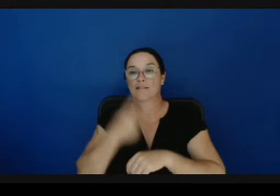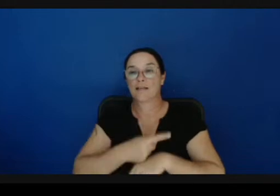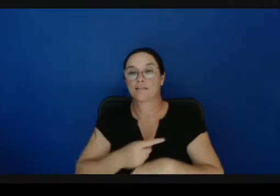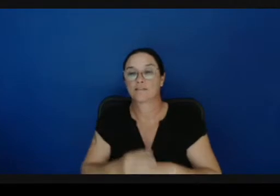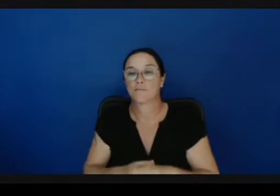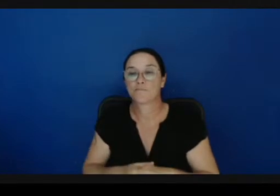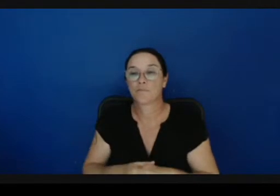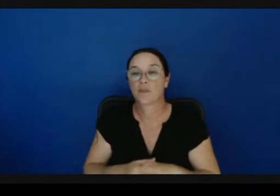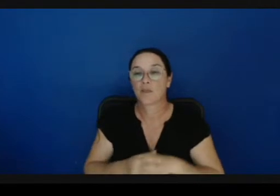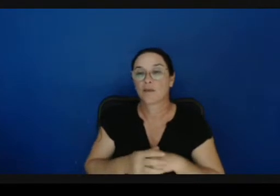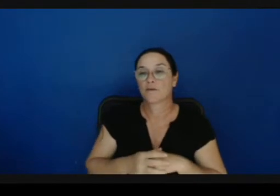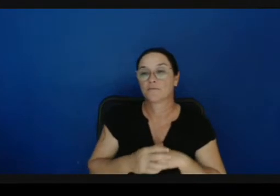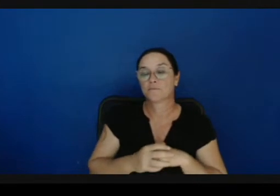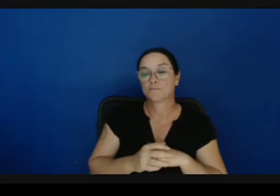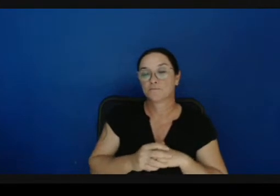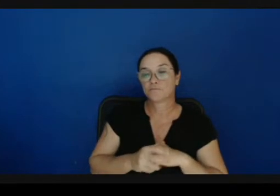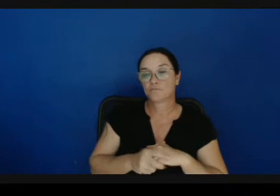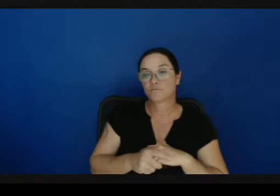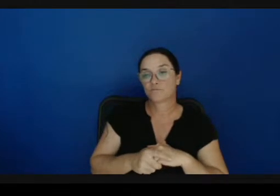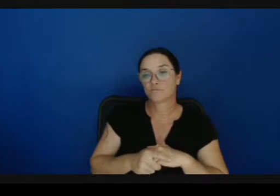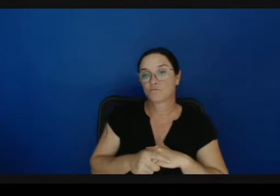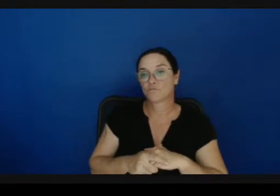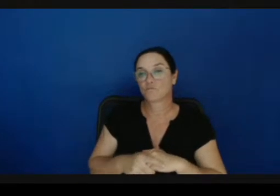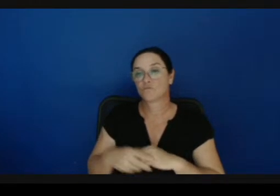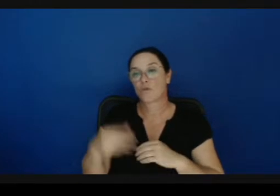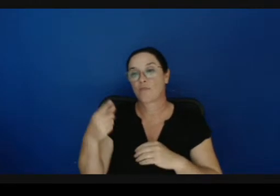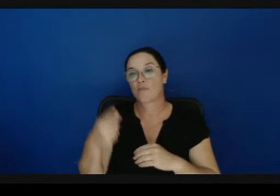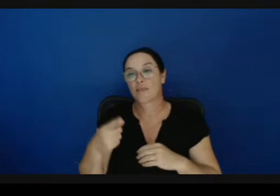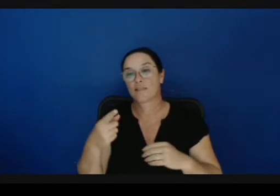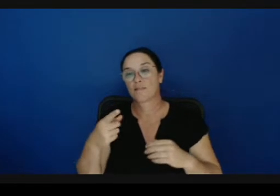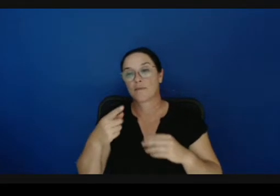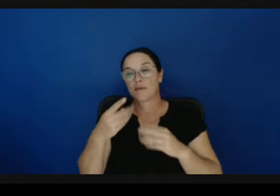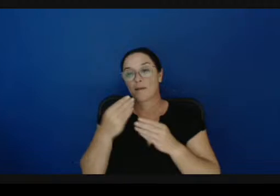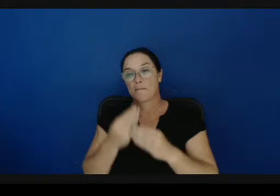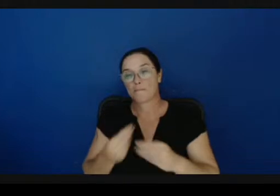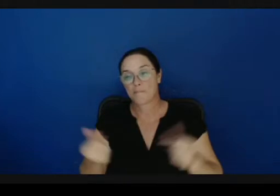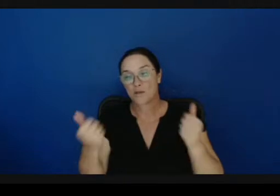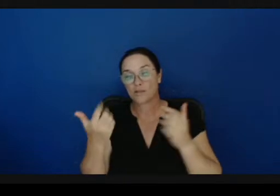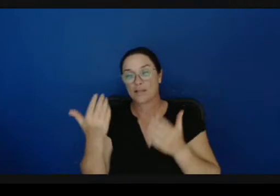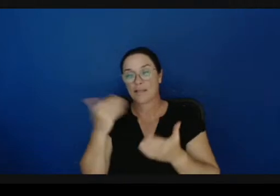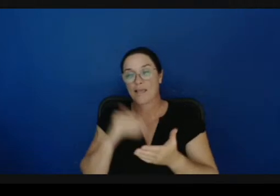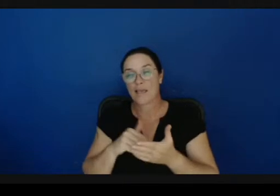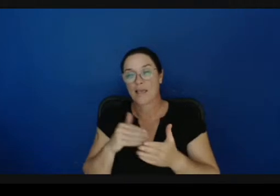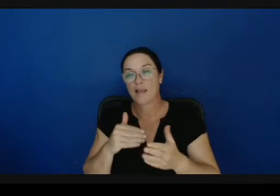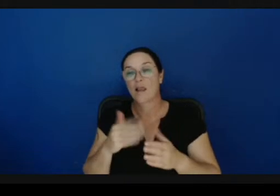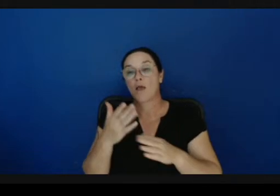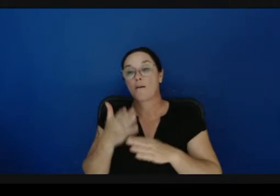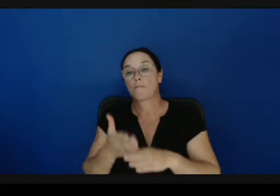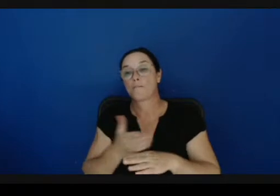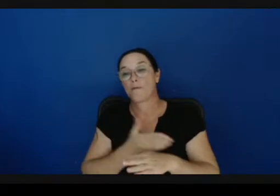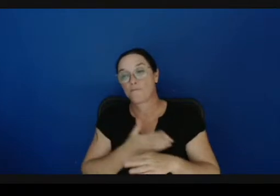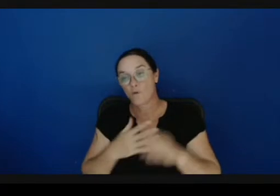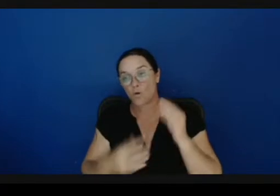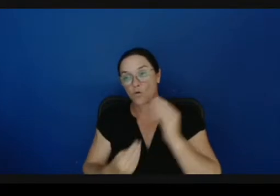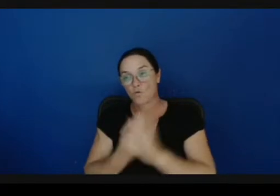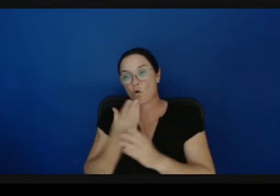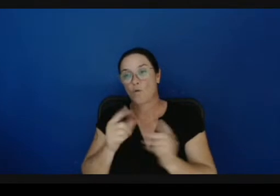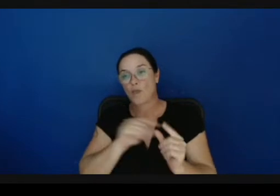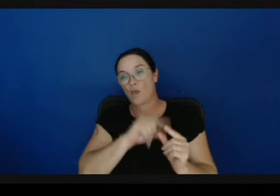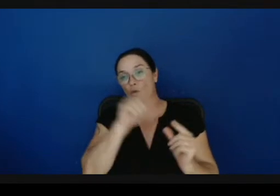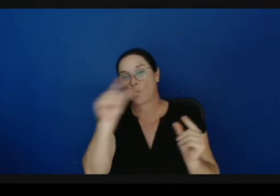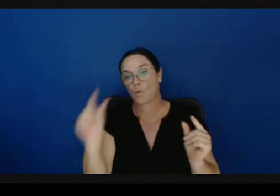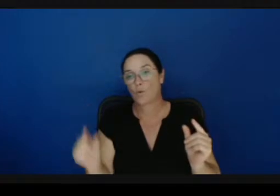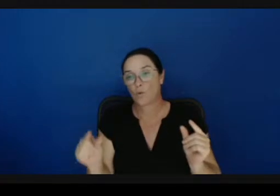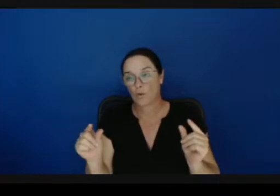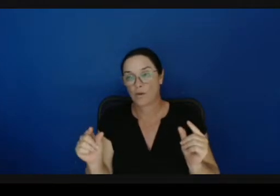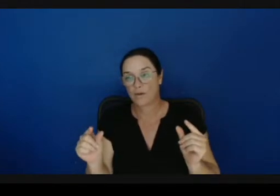grow rounded, so this crystal has actually been remelted in the magma before growing this extra rim around it on the outside, glass as